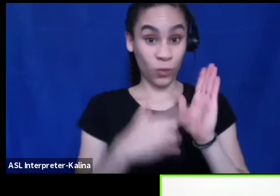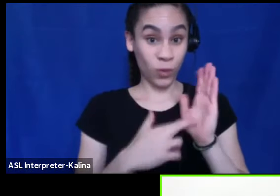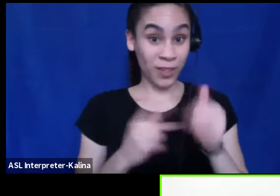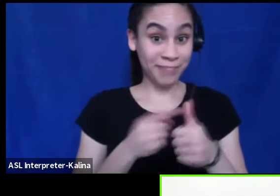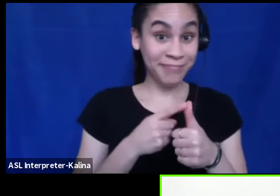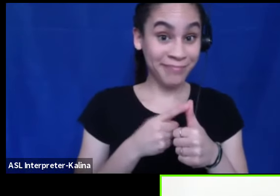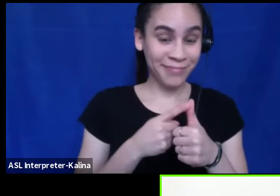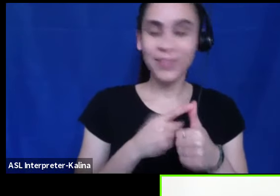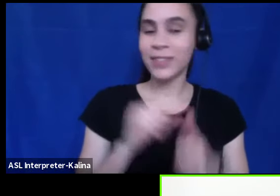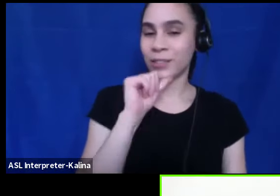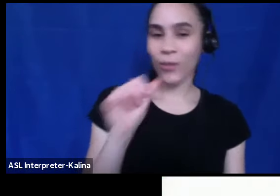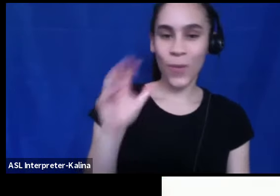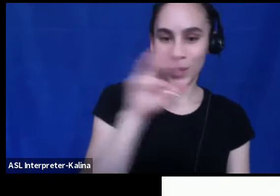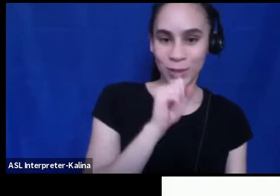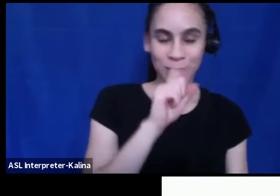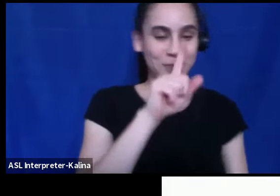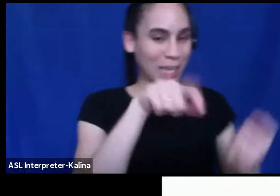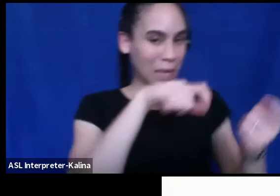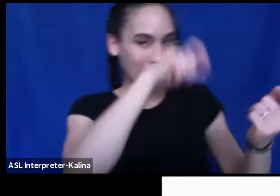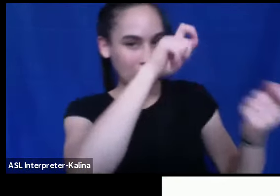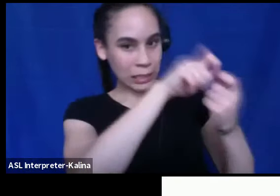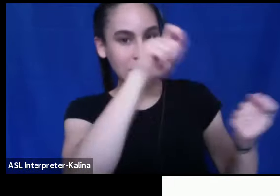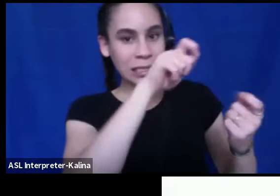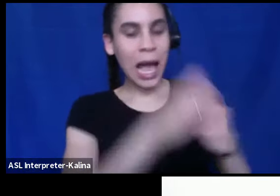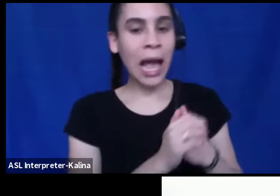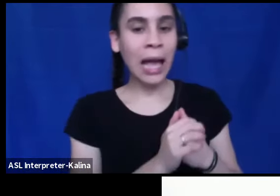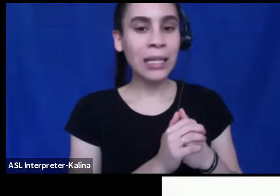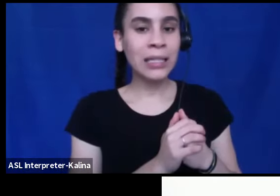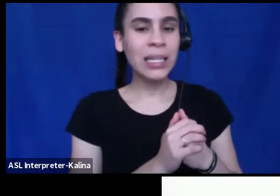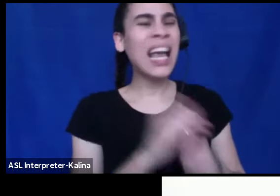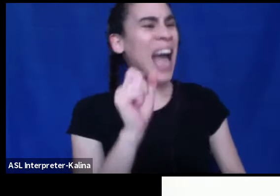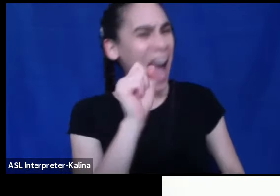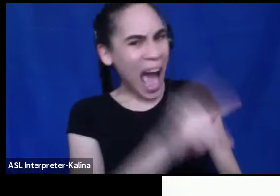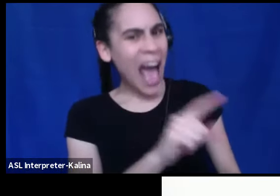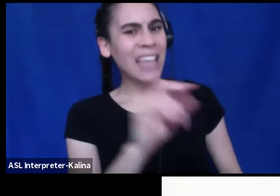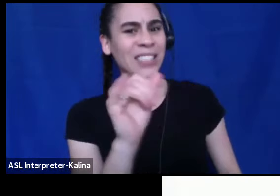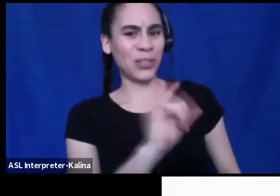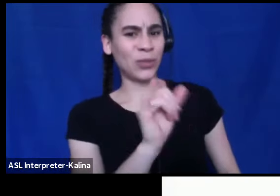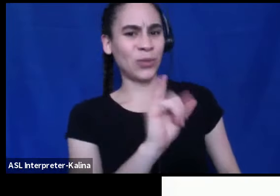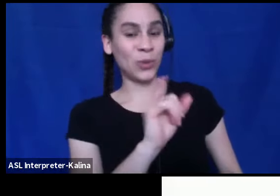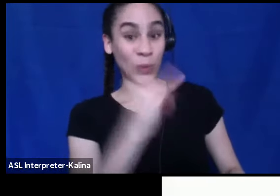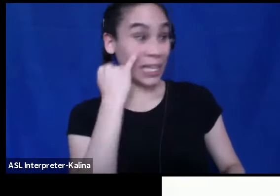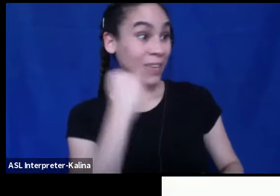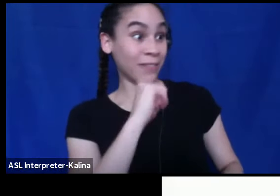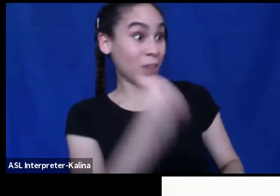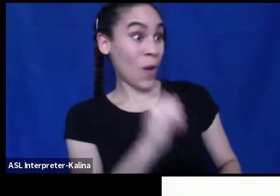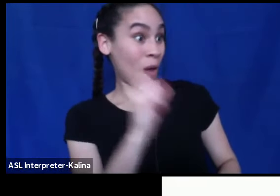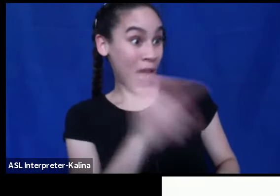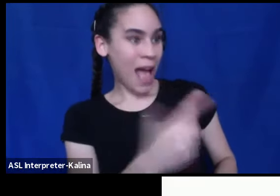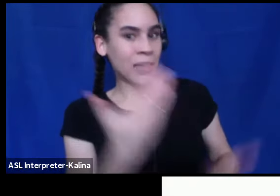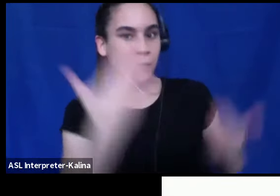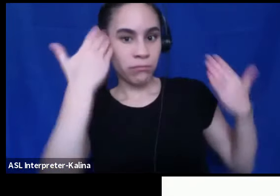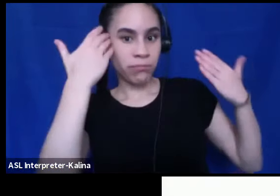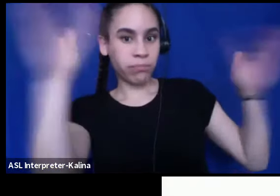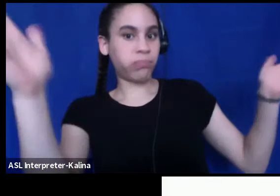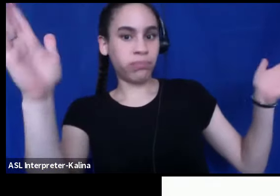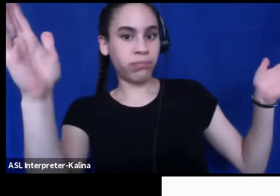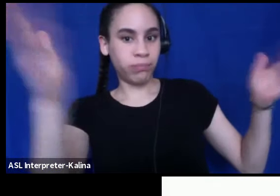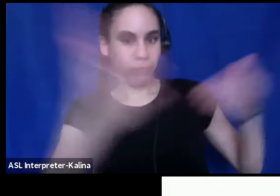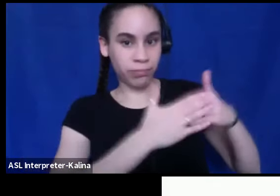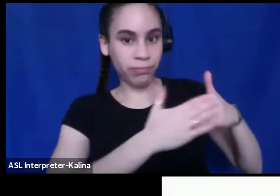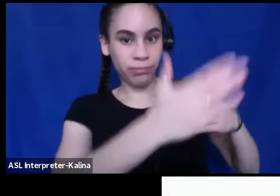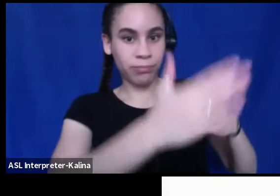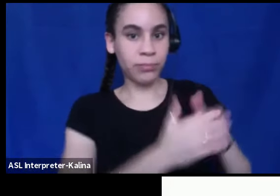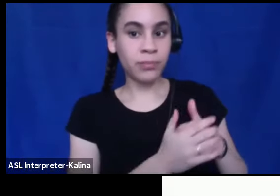Exactly. To ask either, because if you don't ask, you'll never know, right? And you may every now and then get someone who doesn't